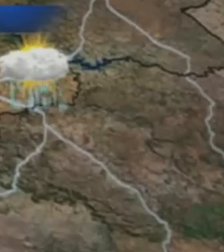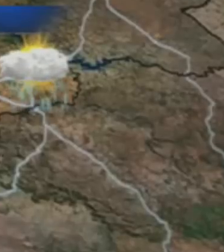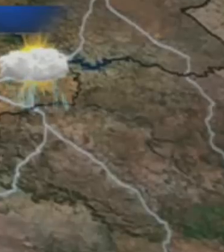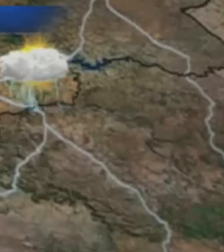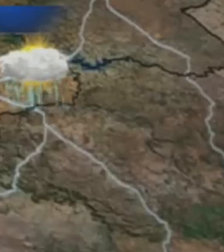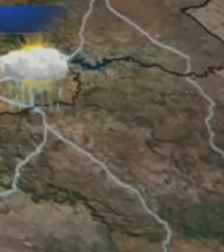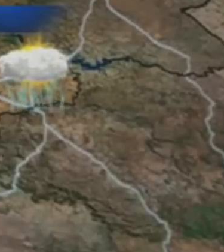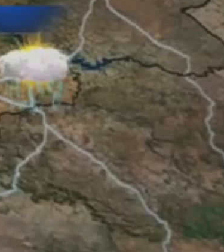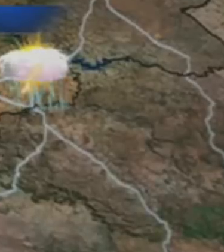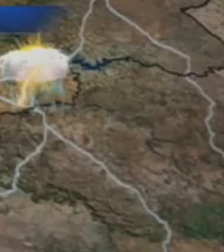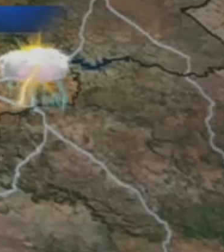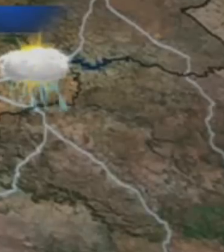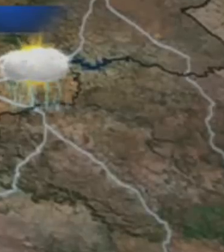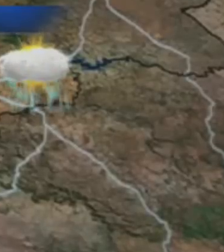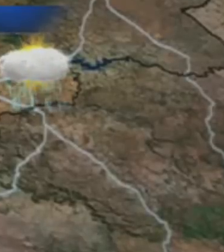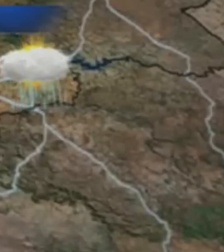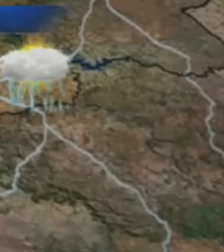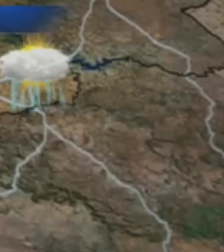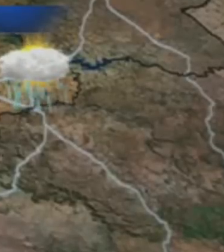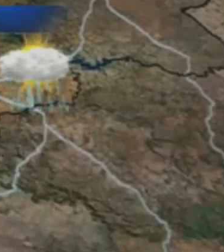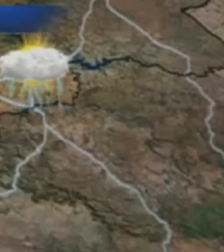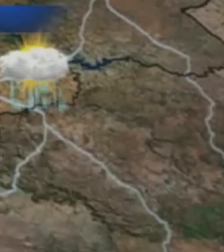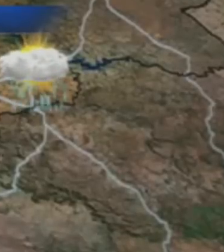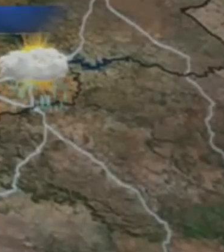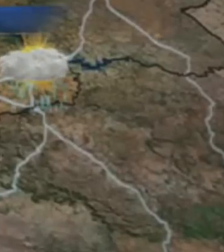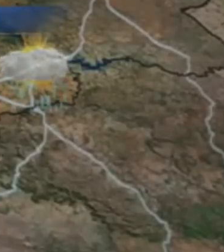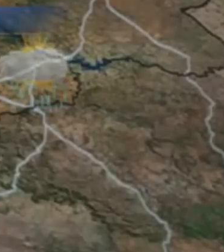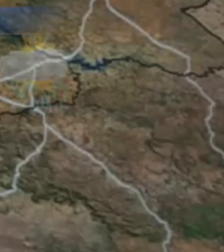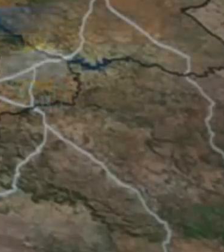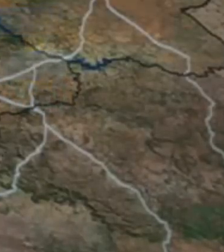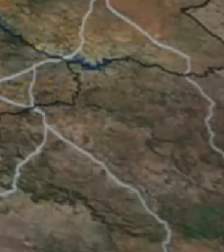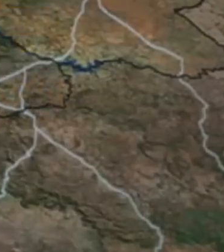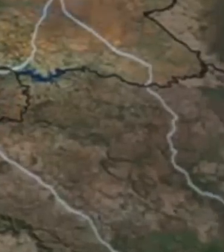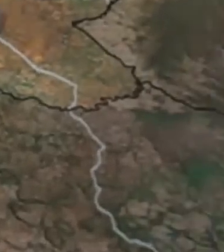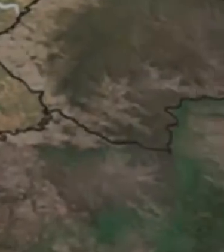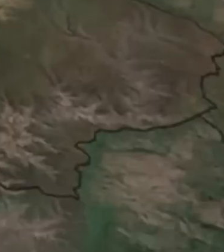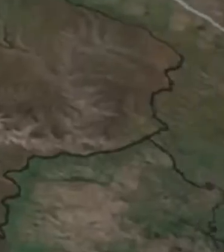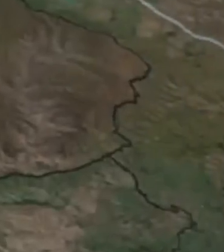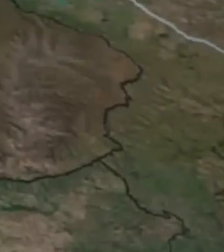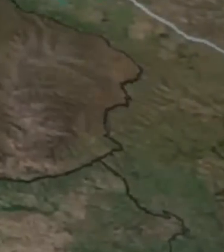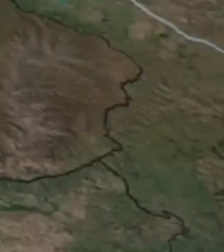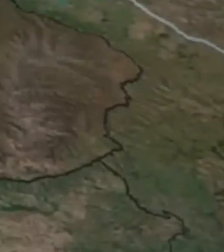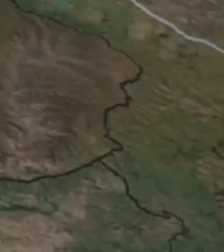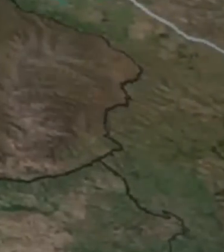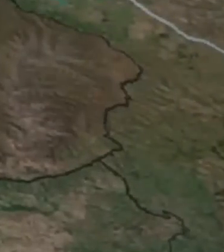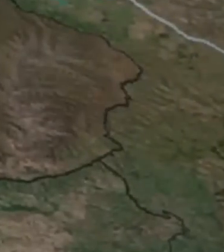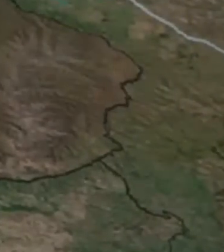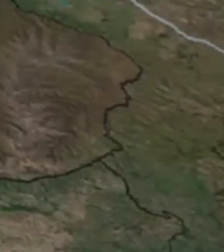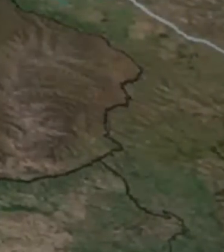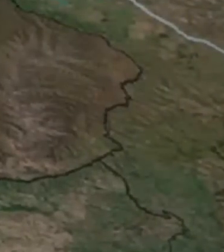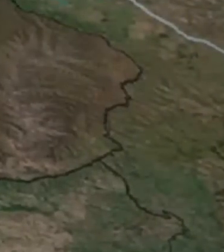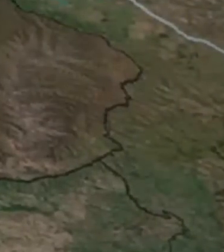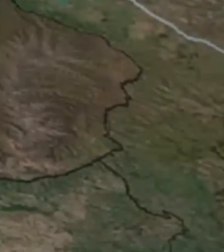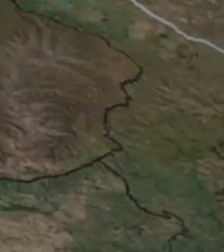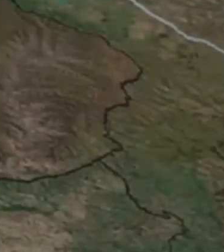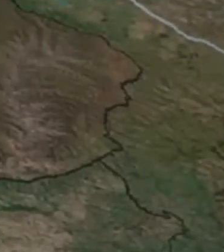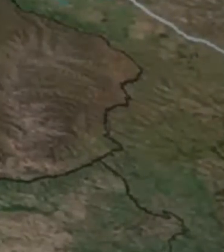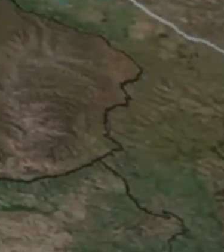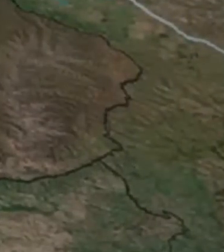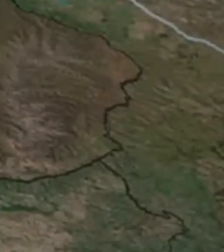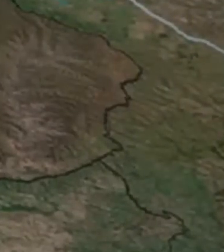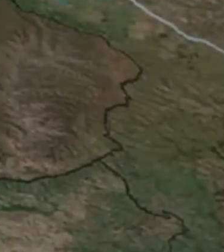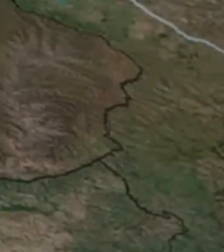fa DR go tla go thibile fale le fale metla thuthafala ka di grata di le 22 le province ka Free